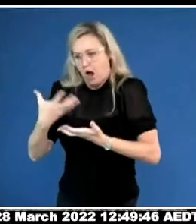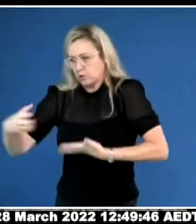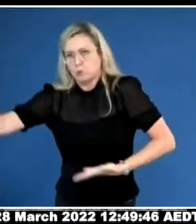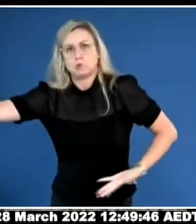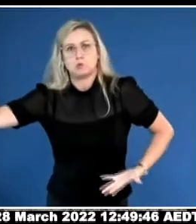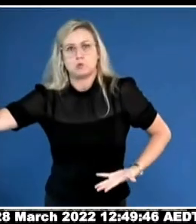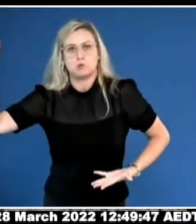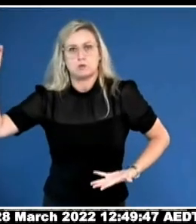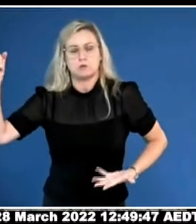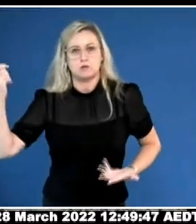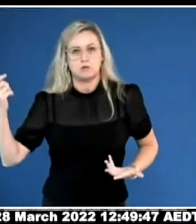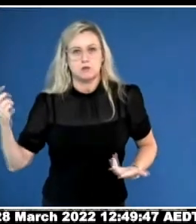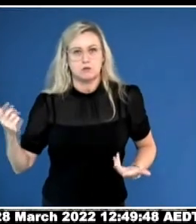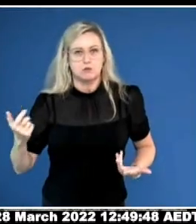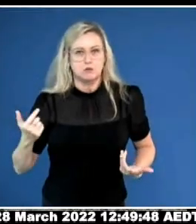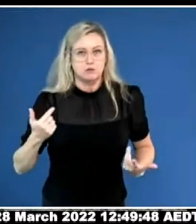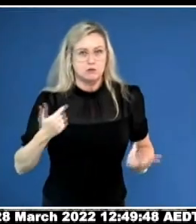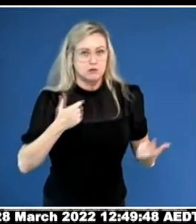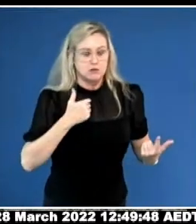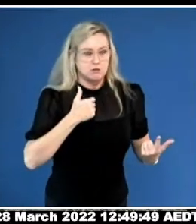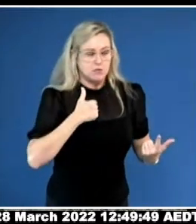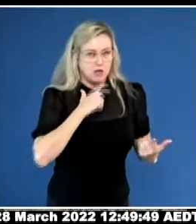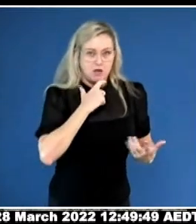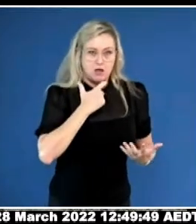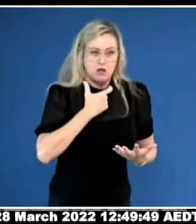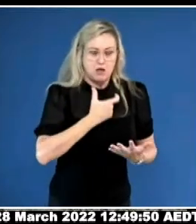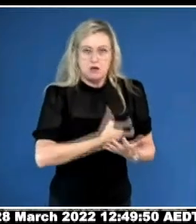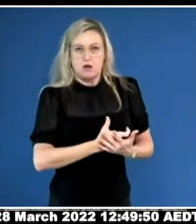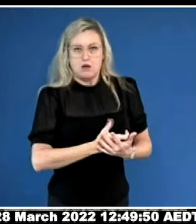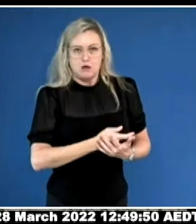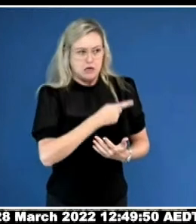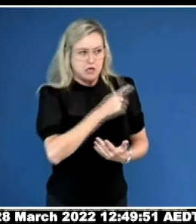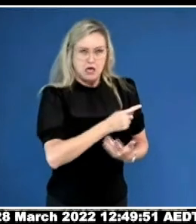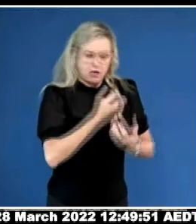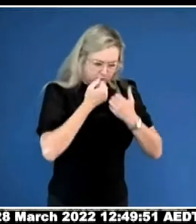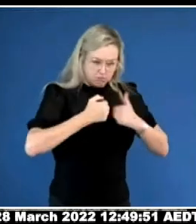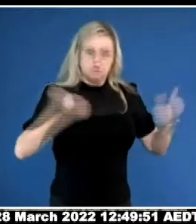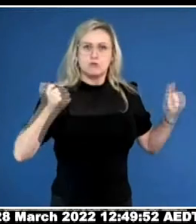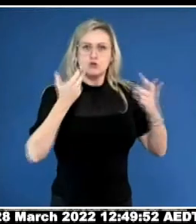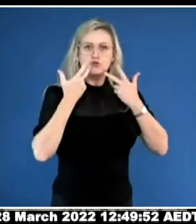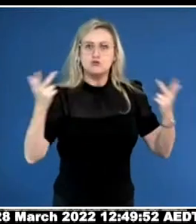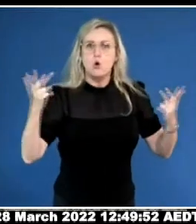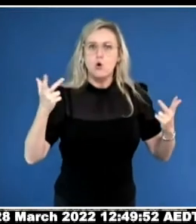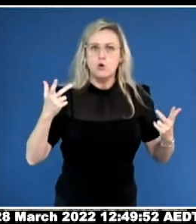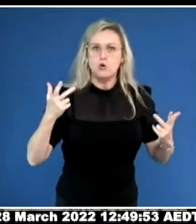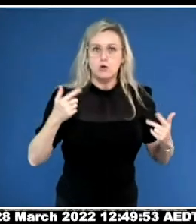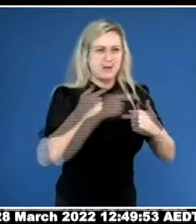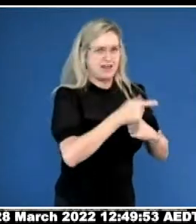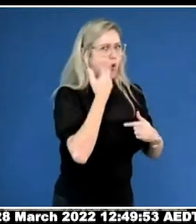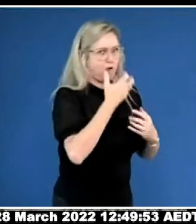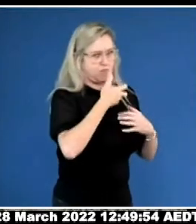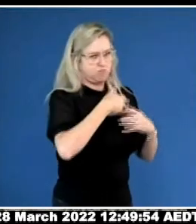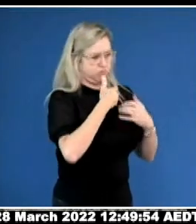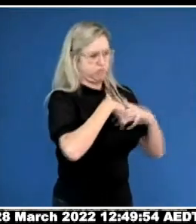You know, I'm just dumbfounded that he showed that aggression to another person, because only myself and the children had seen that at that point. So that was